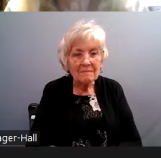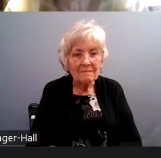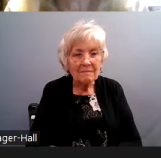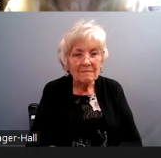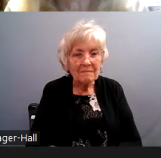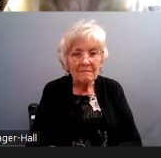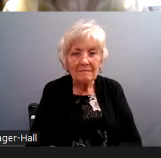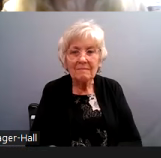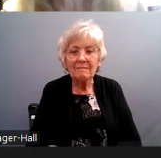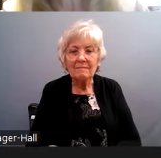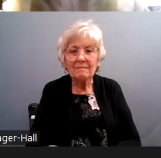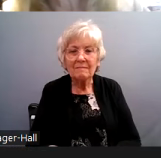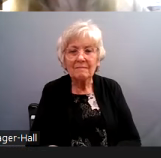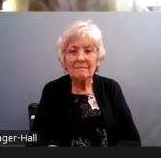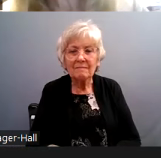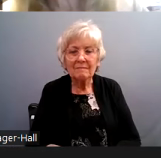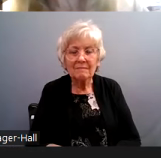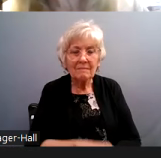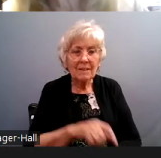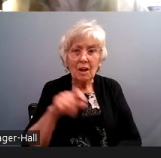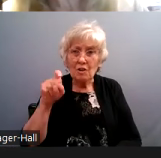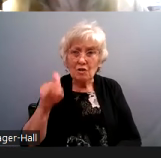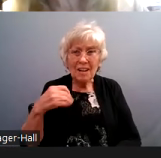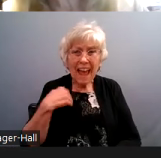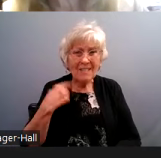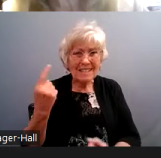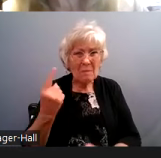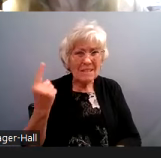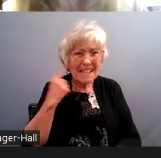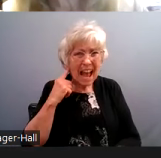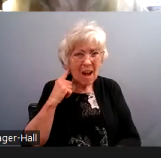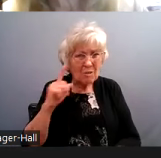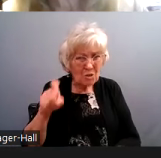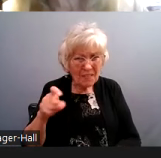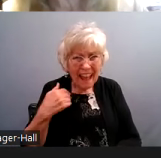There should be some audio, shouldn't there?